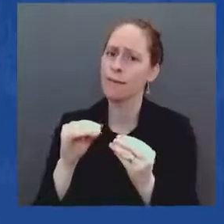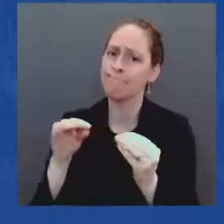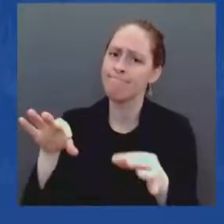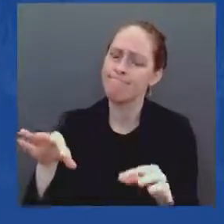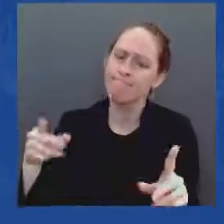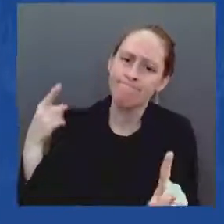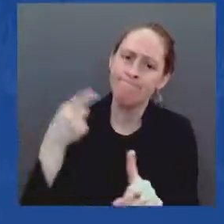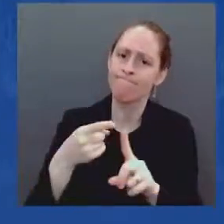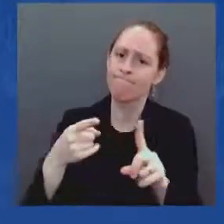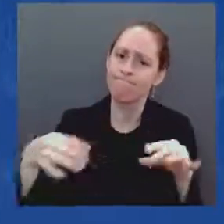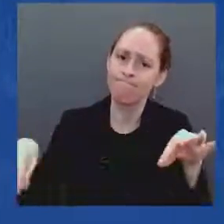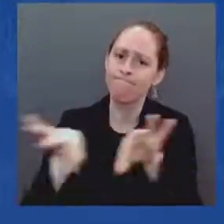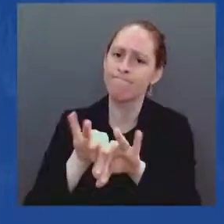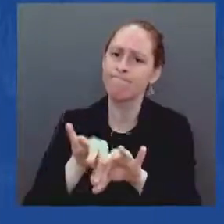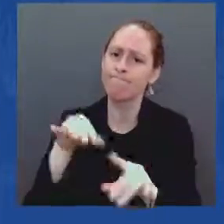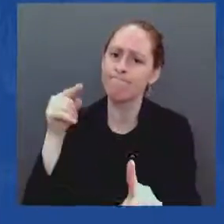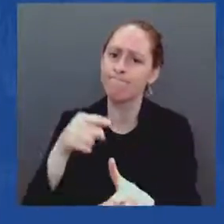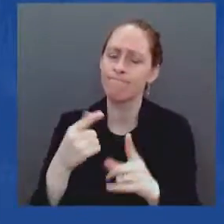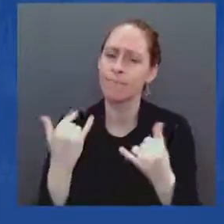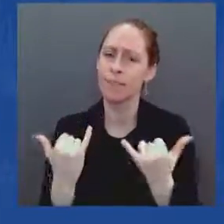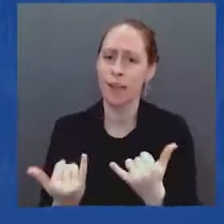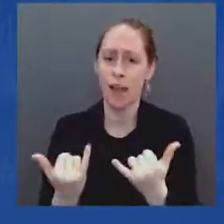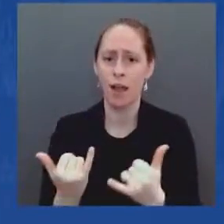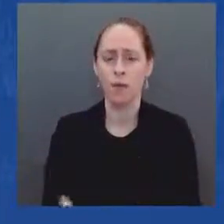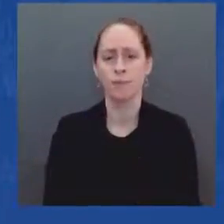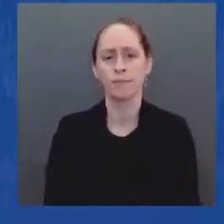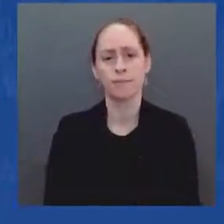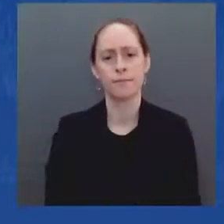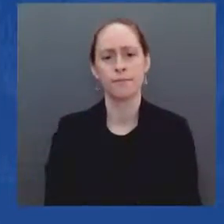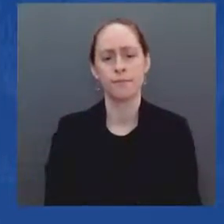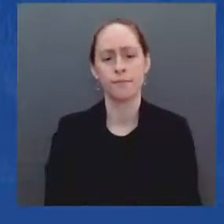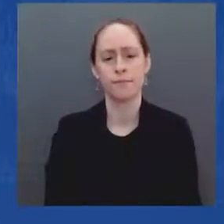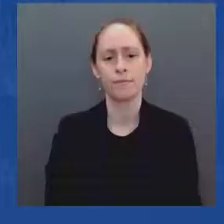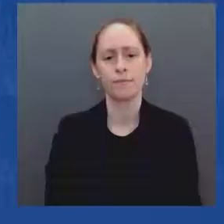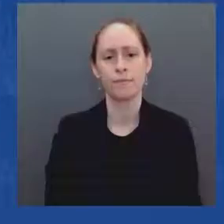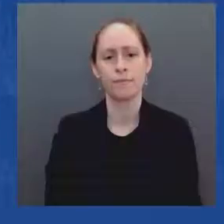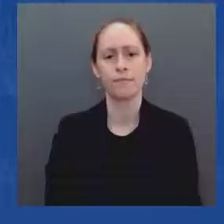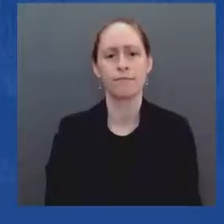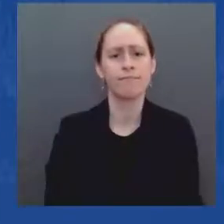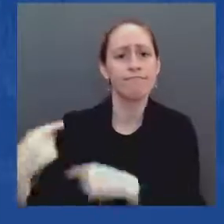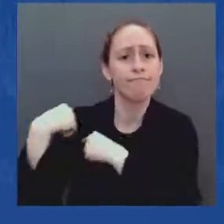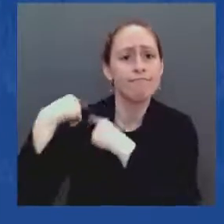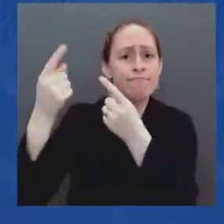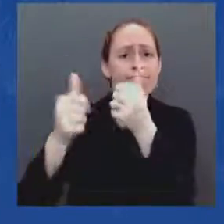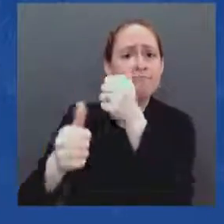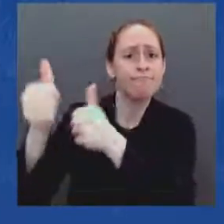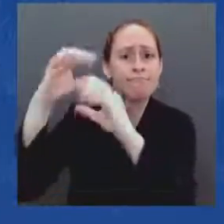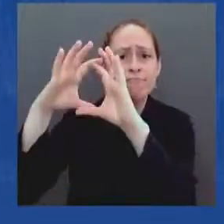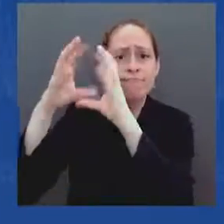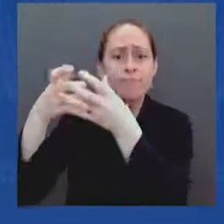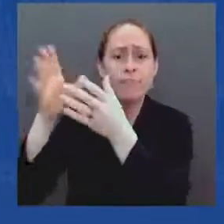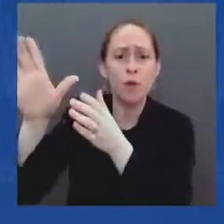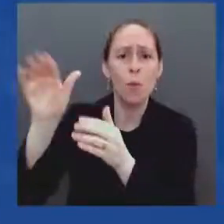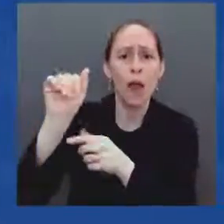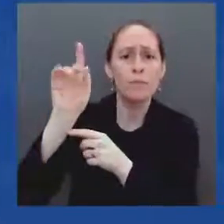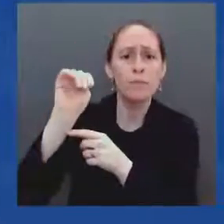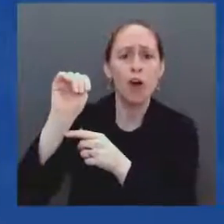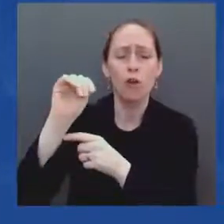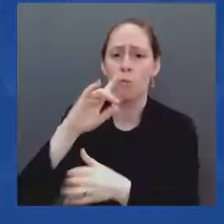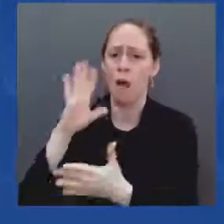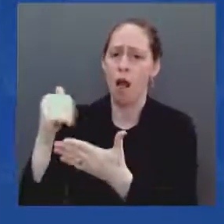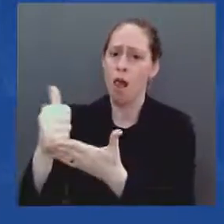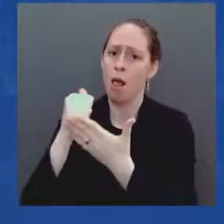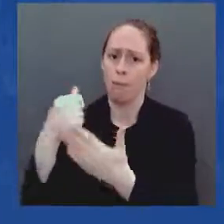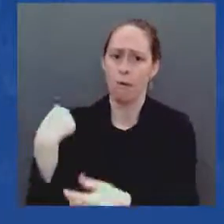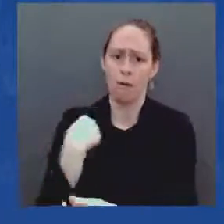administration has been extraordinarily helpful to us. Secretary Buttigieg joined us for discussion on the infrastructure with